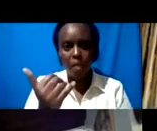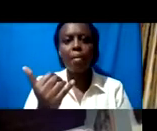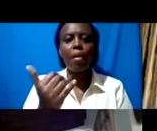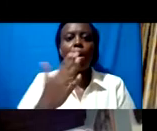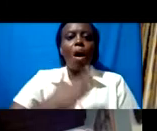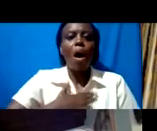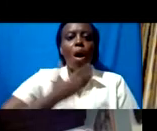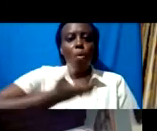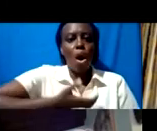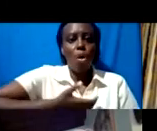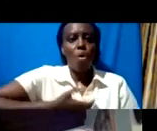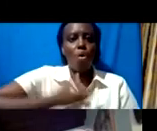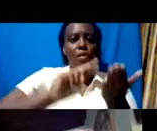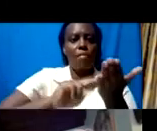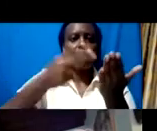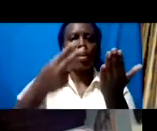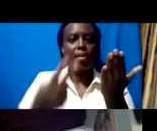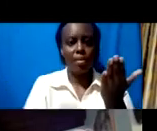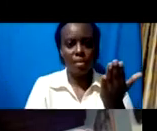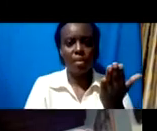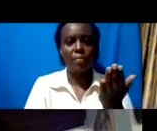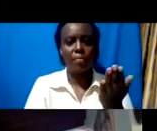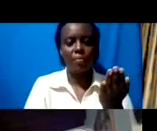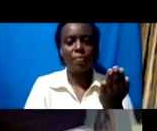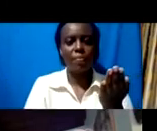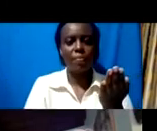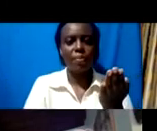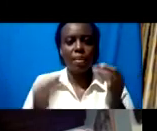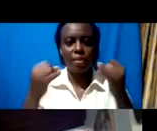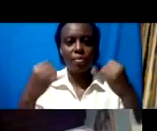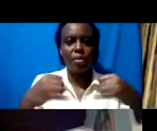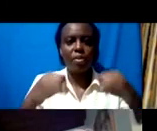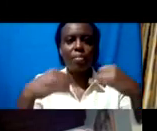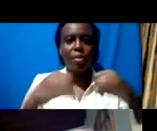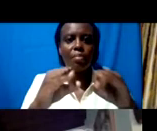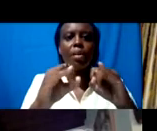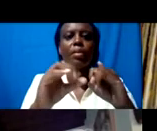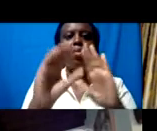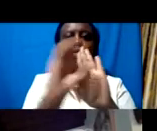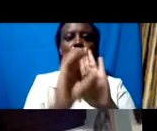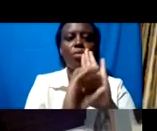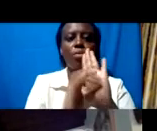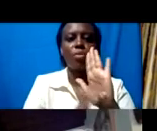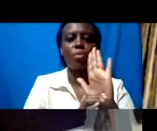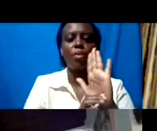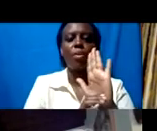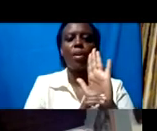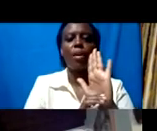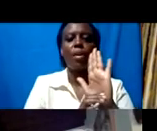own failure to implement the Constitution by putting in